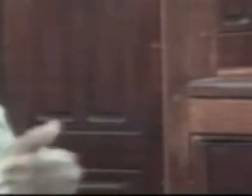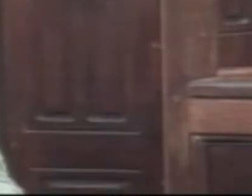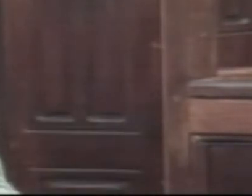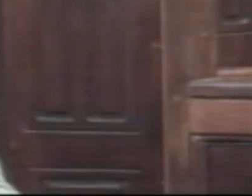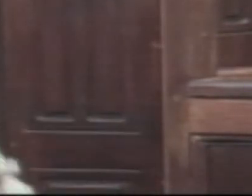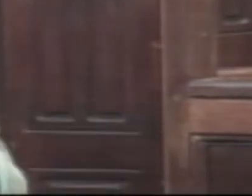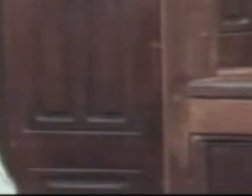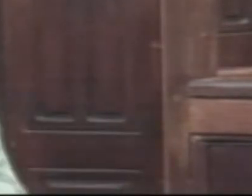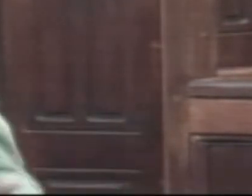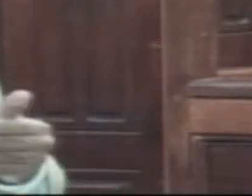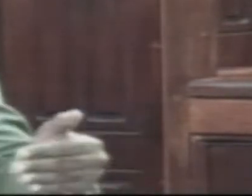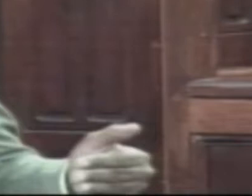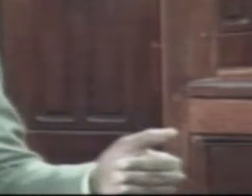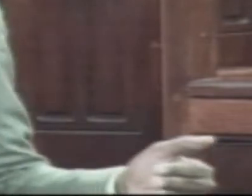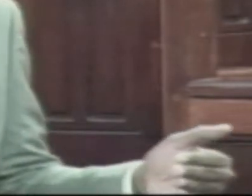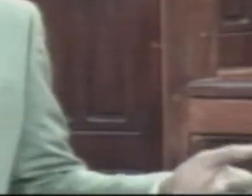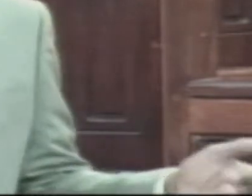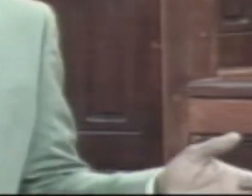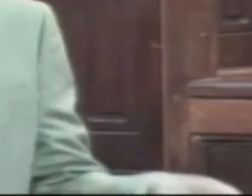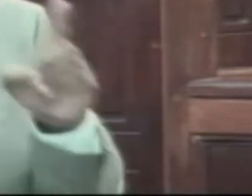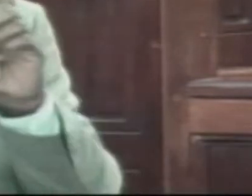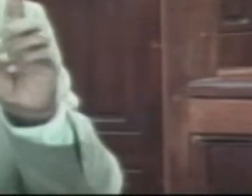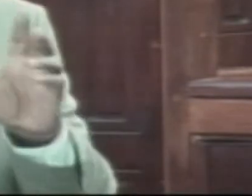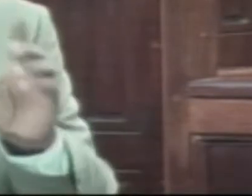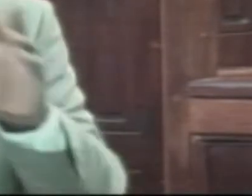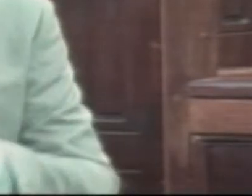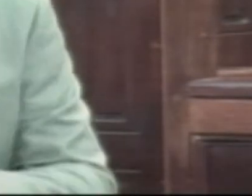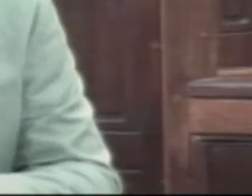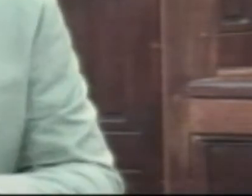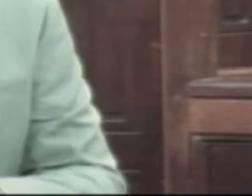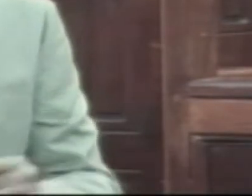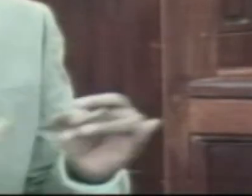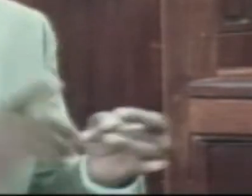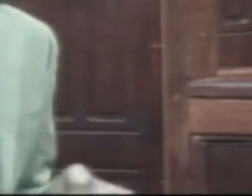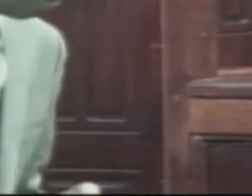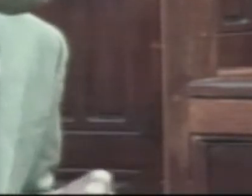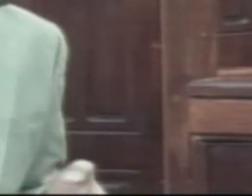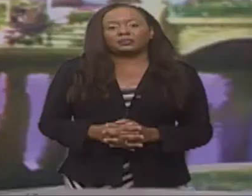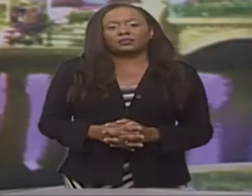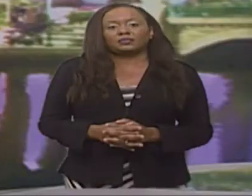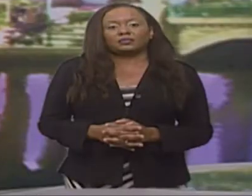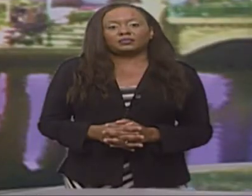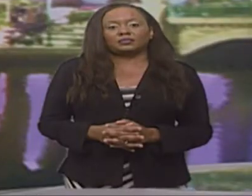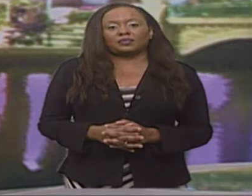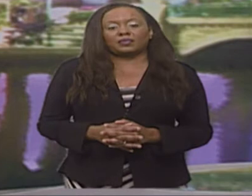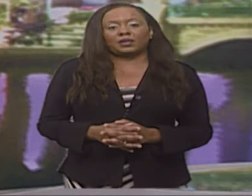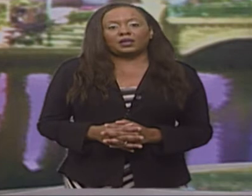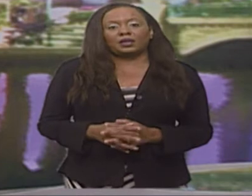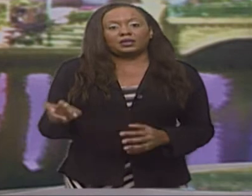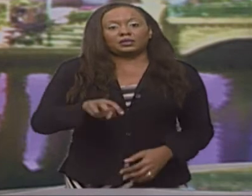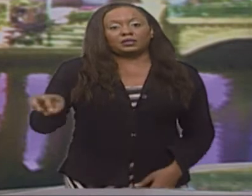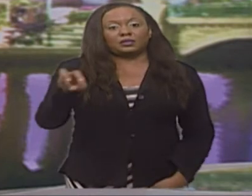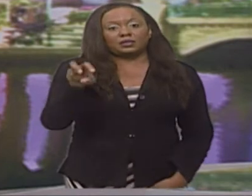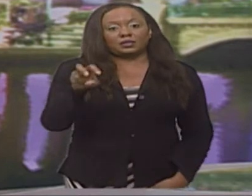electric buses. Imagine the savings, Mr. Chairman, that we have not only fuel, but also maintenance. Meanwhile, Minister